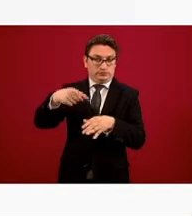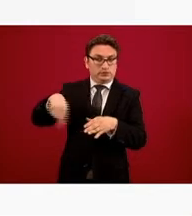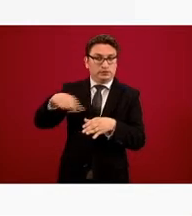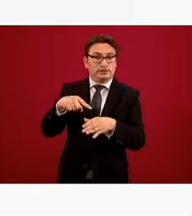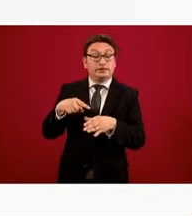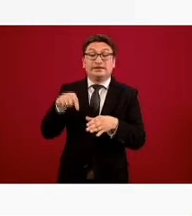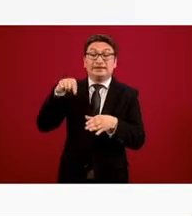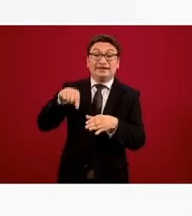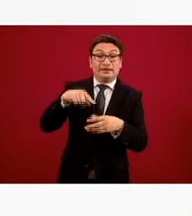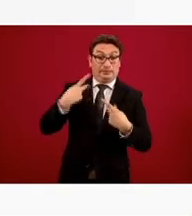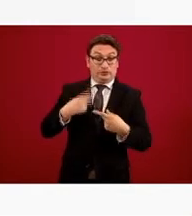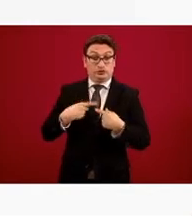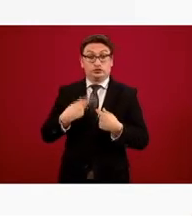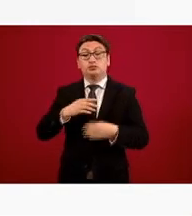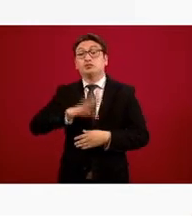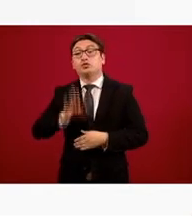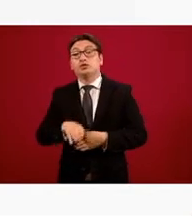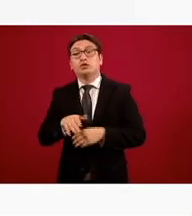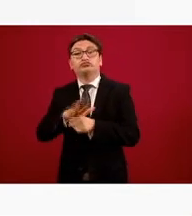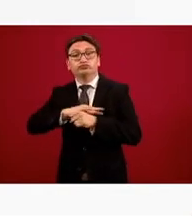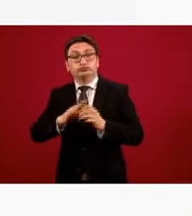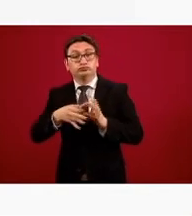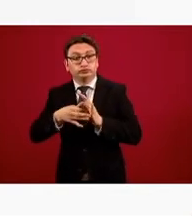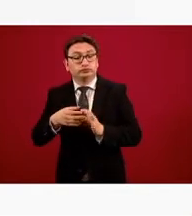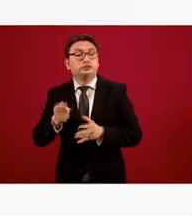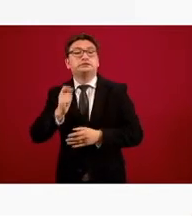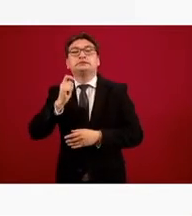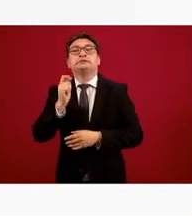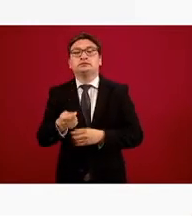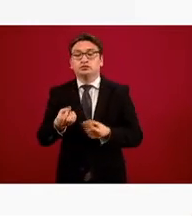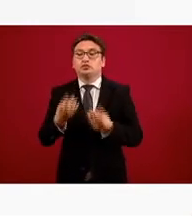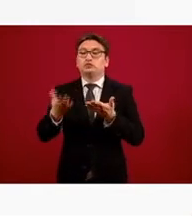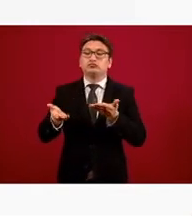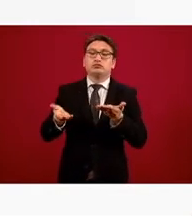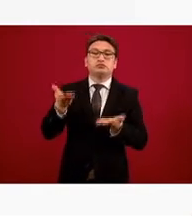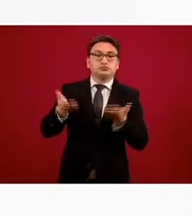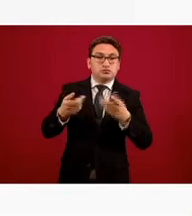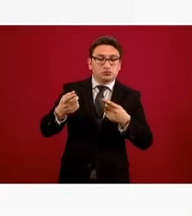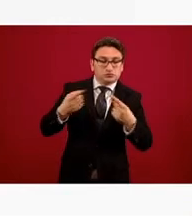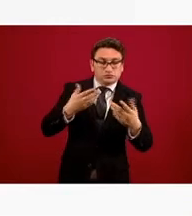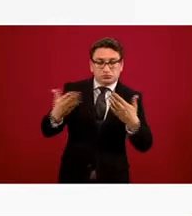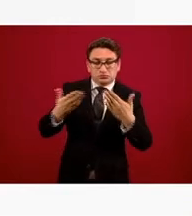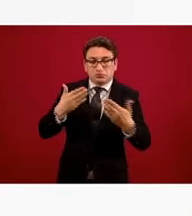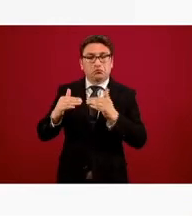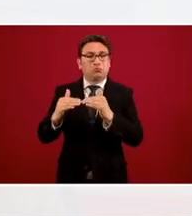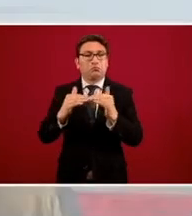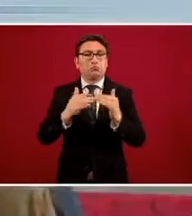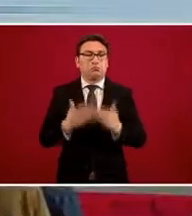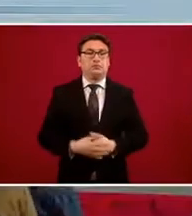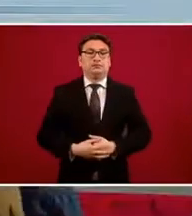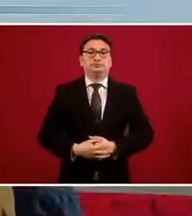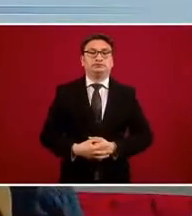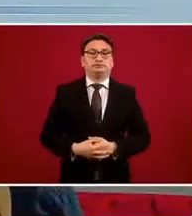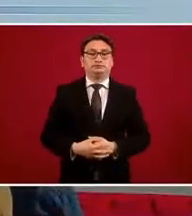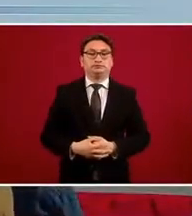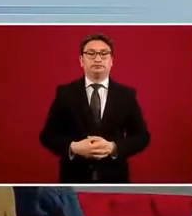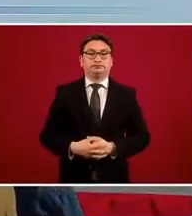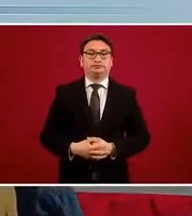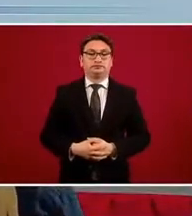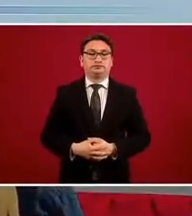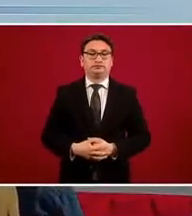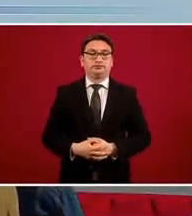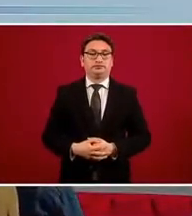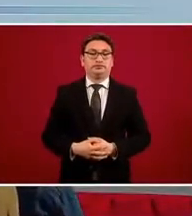So here we have the mortality rate, which, as we had said before, is calculated on the basis of each state population.